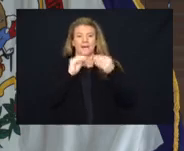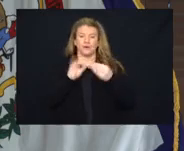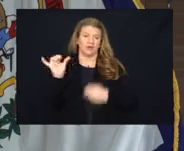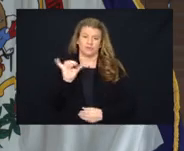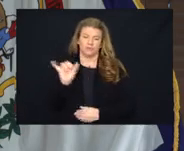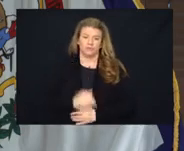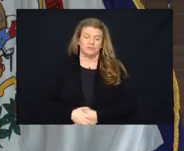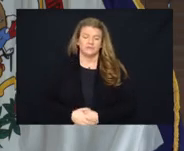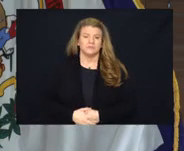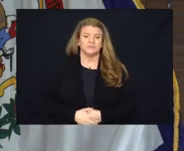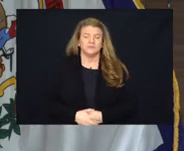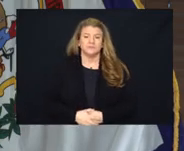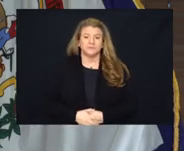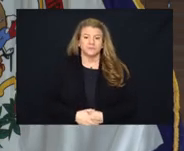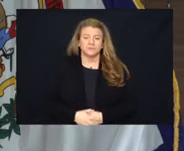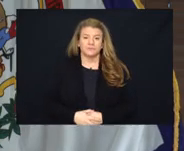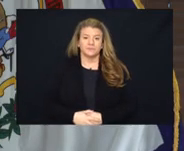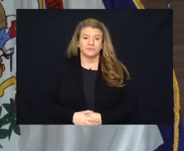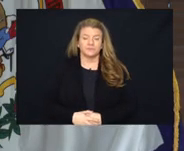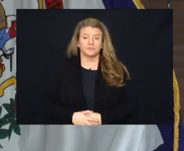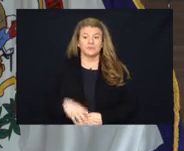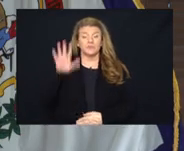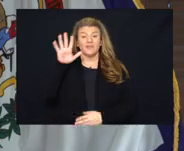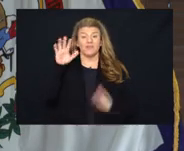way. The